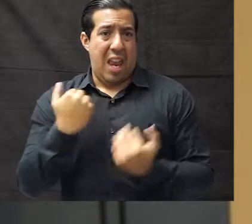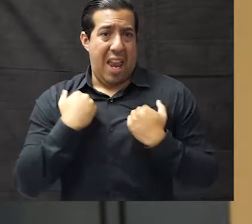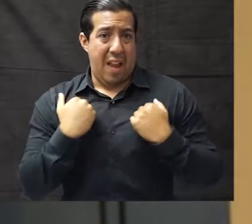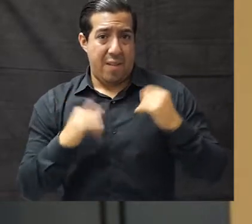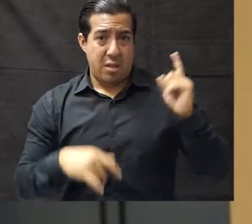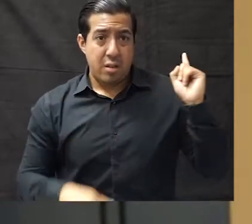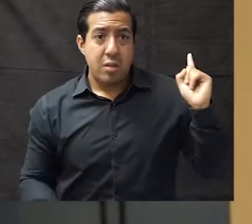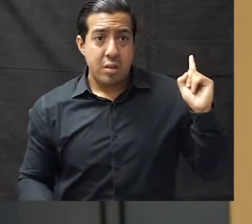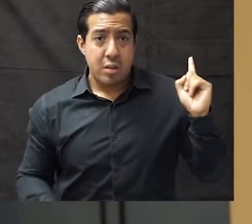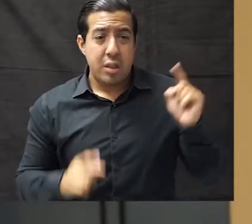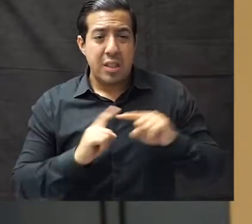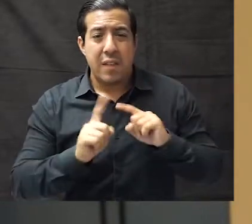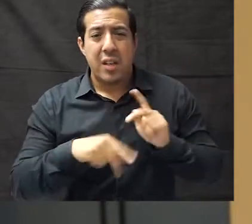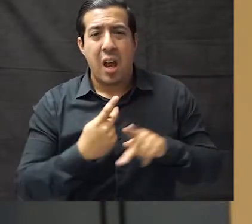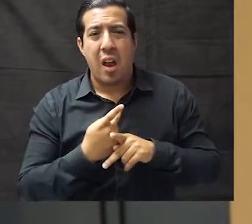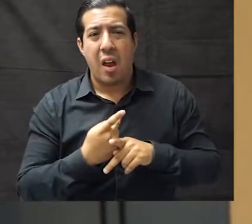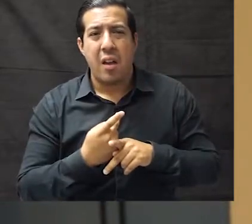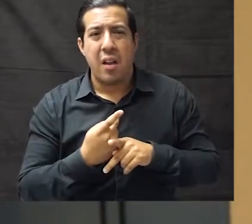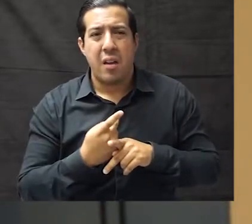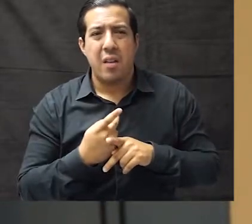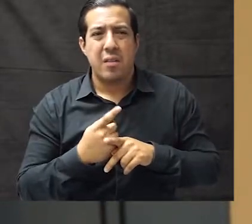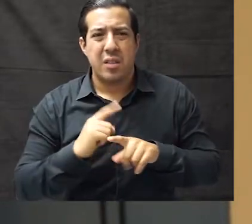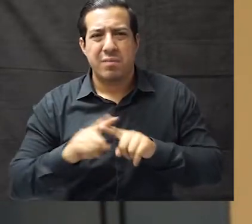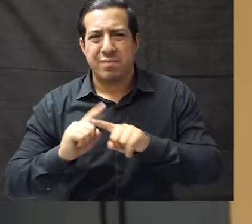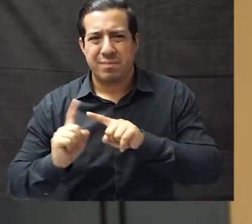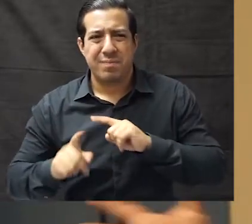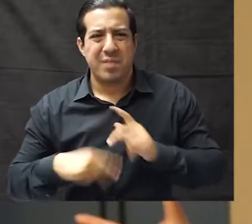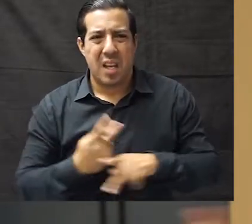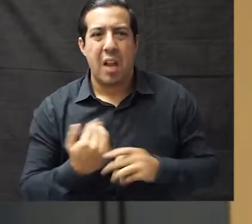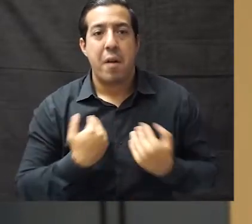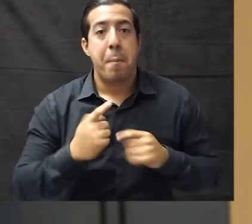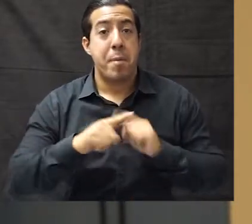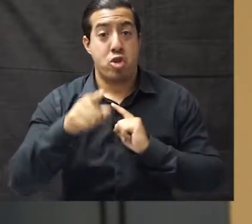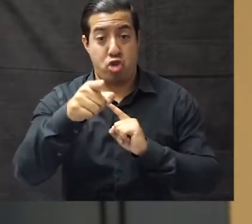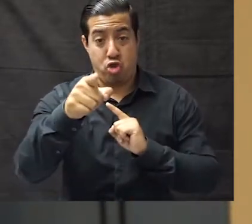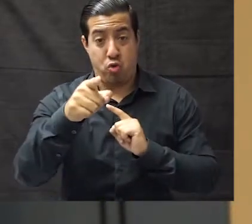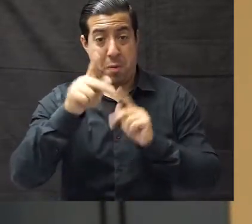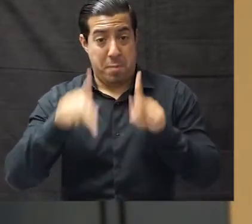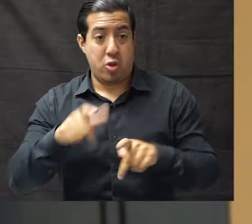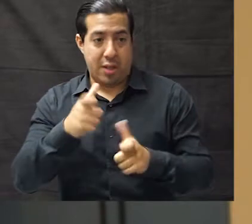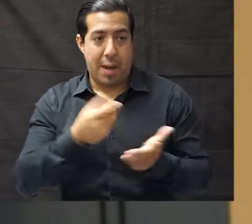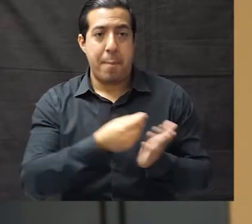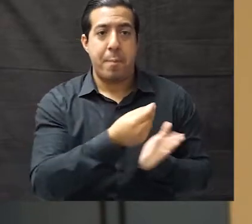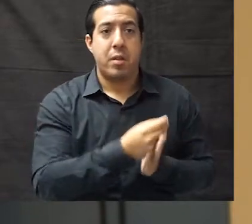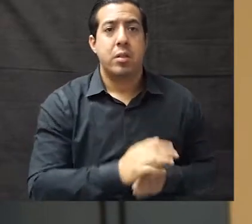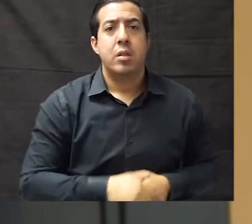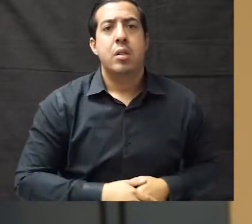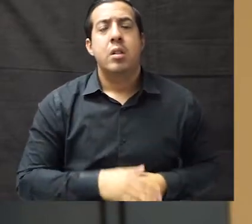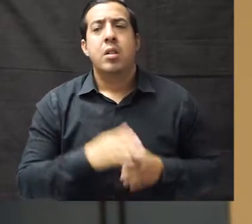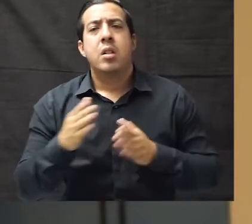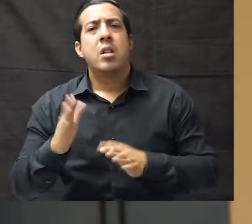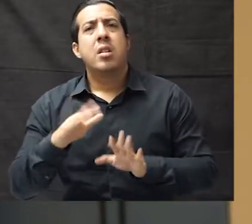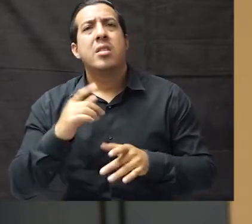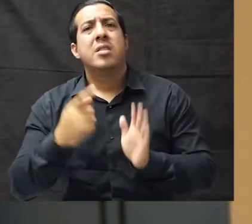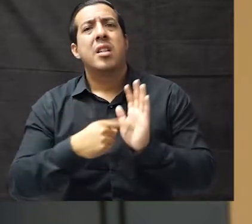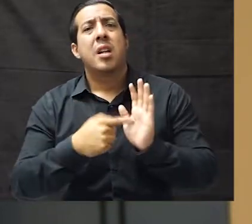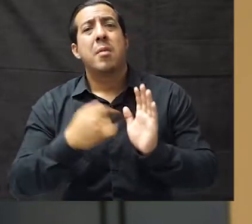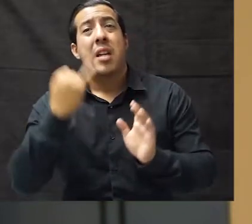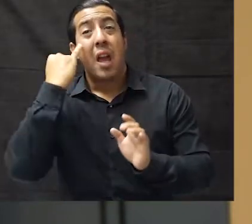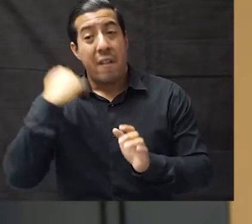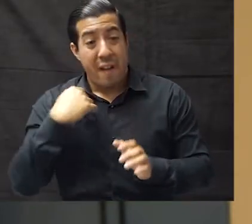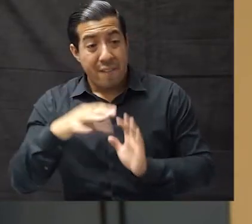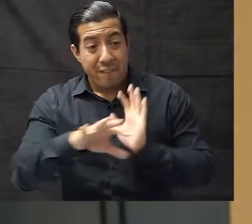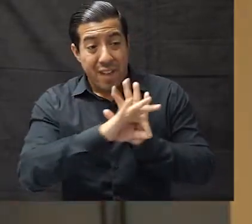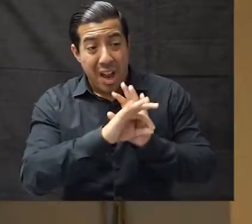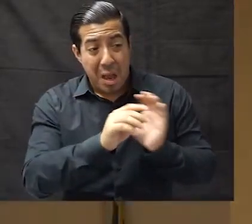Thank you. Yeah, and just don't open it. Don't open it. So this is what, you'd say you touch it. There's a lot of